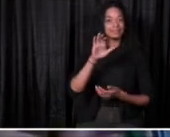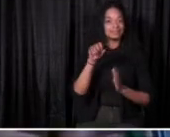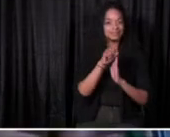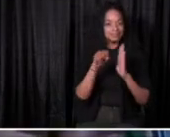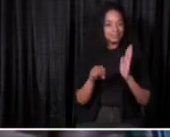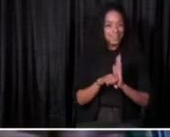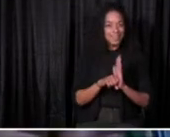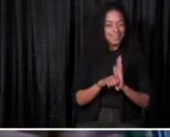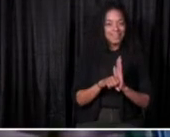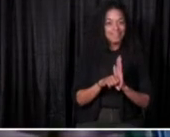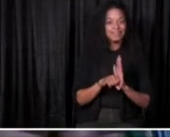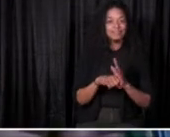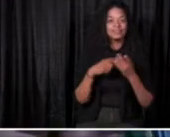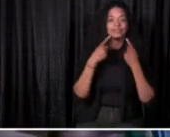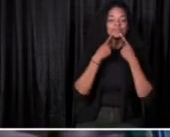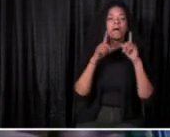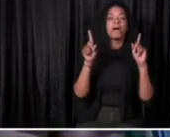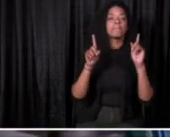her BSN.